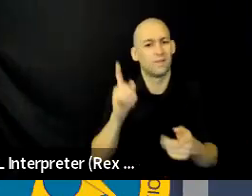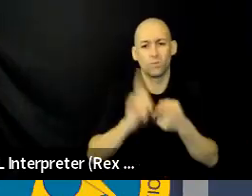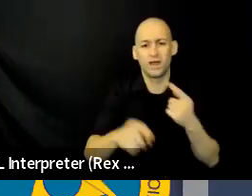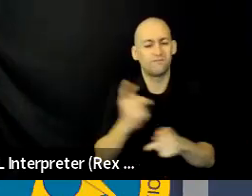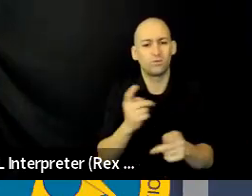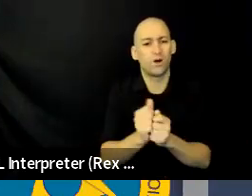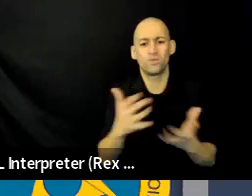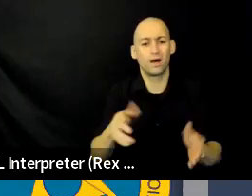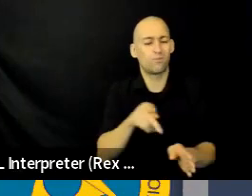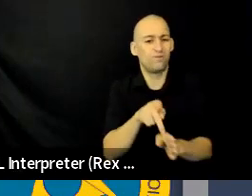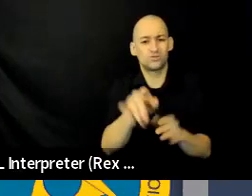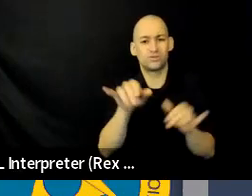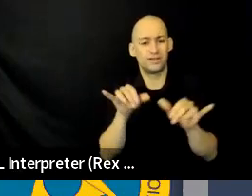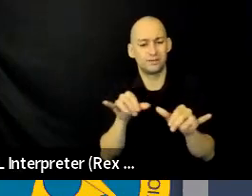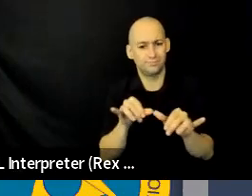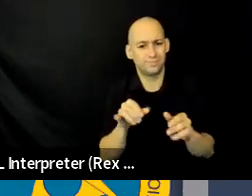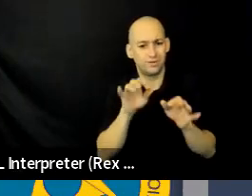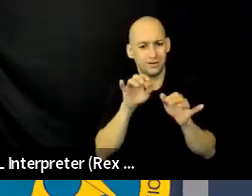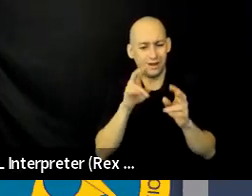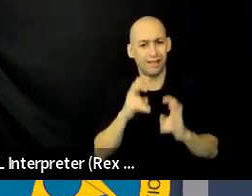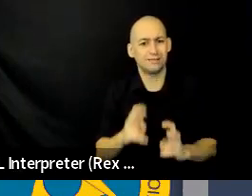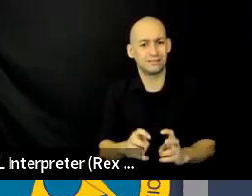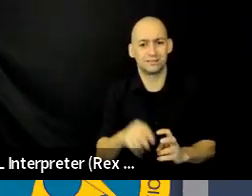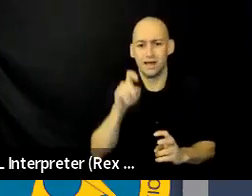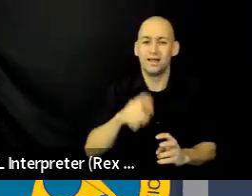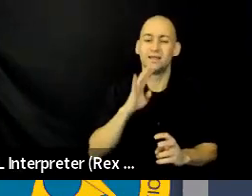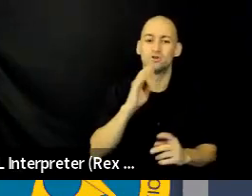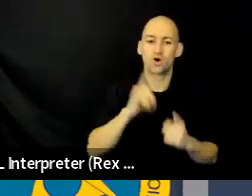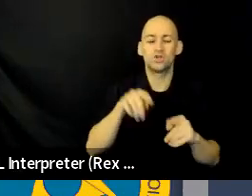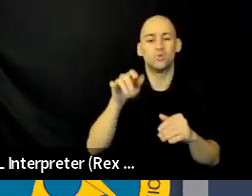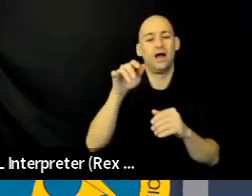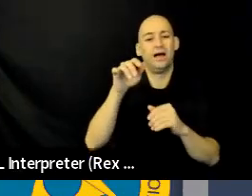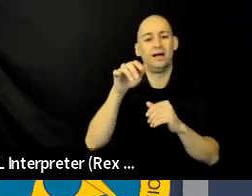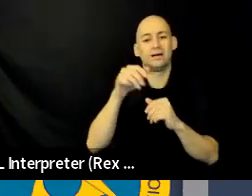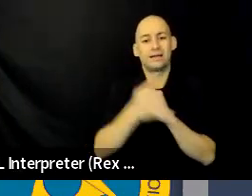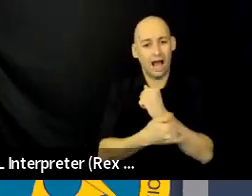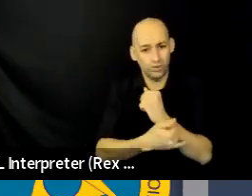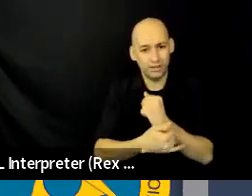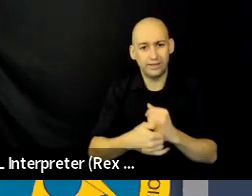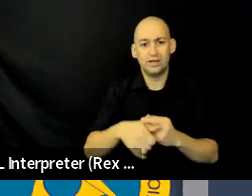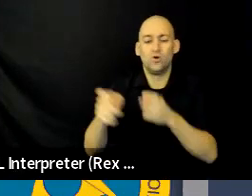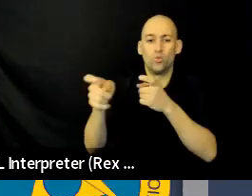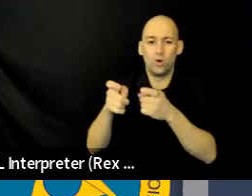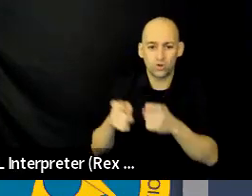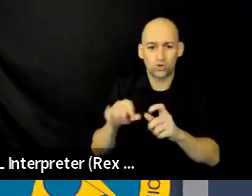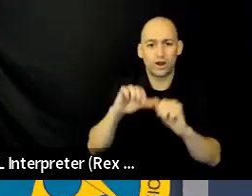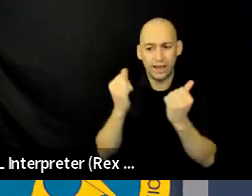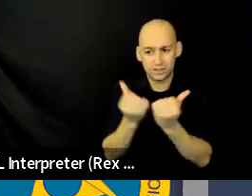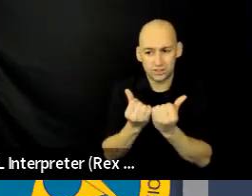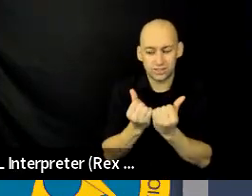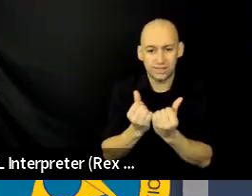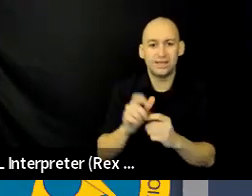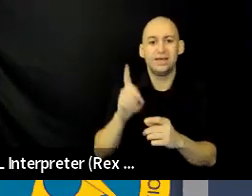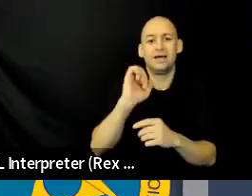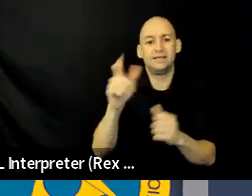analysis. And oh, by the way, we need to talk to the county, and we need to talk to all the regulatory agencies that deal with